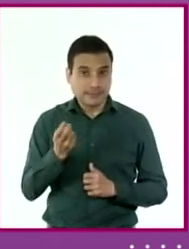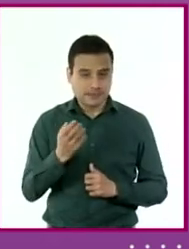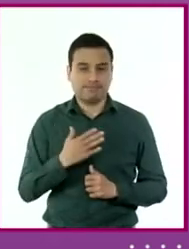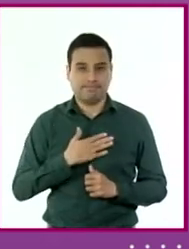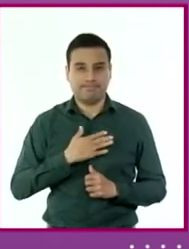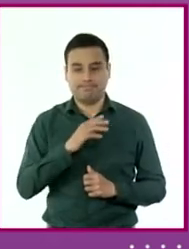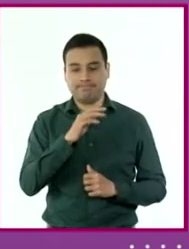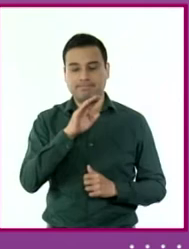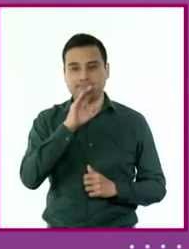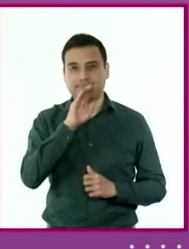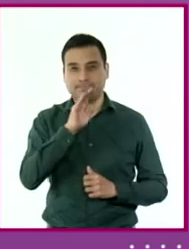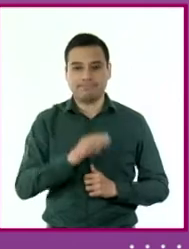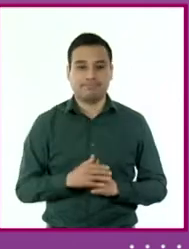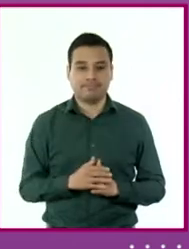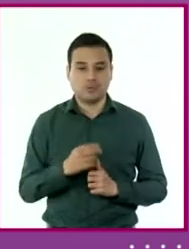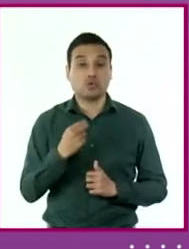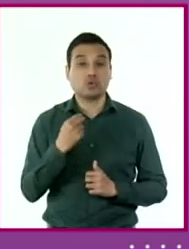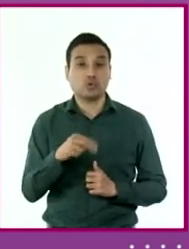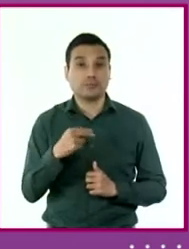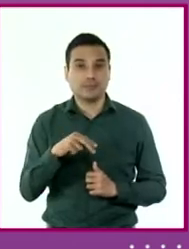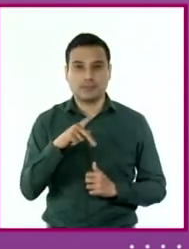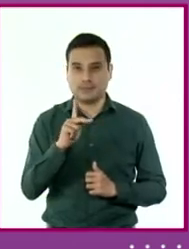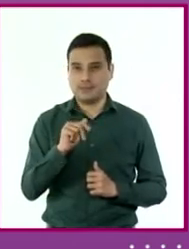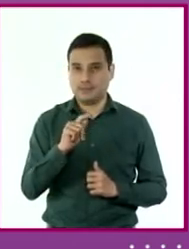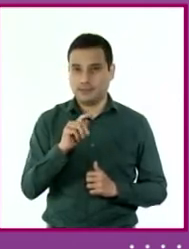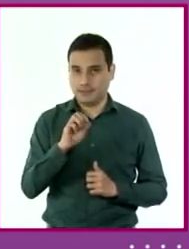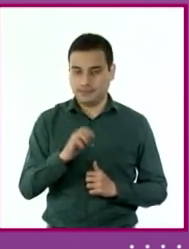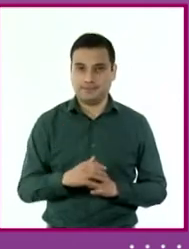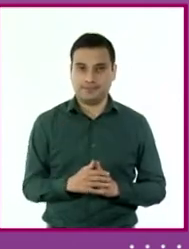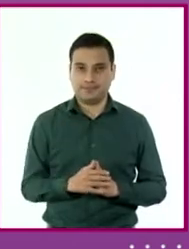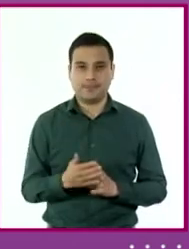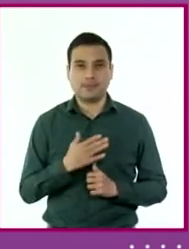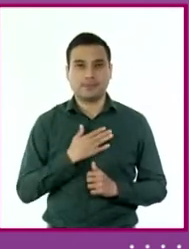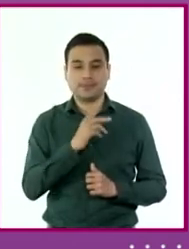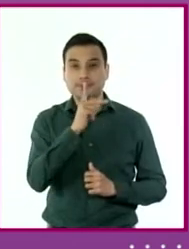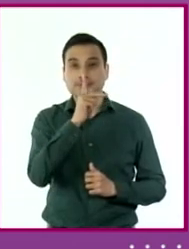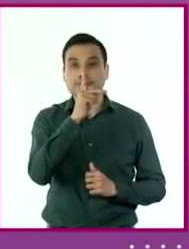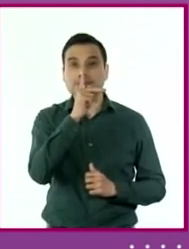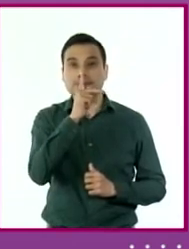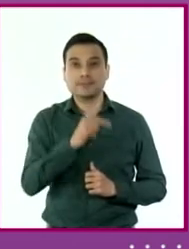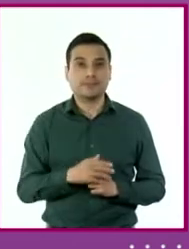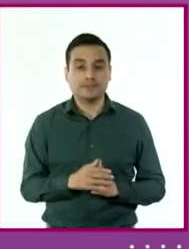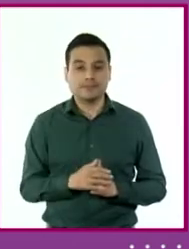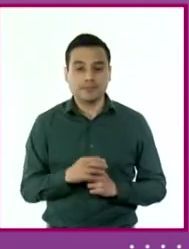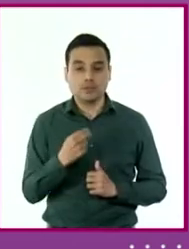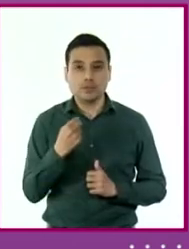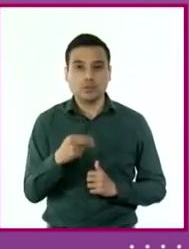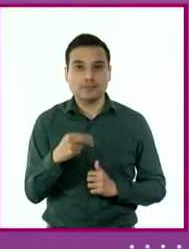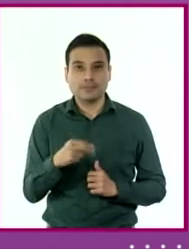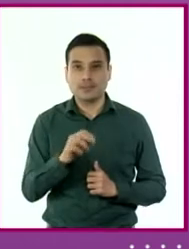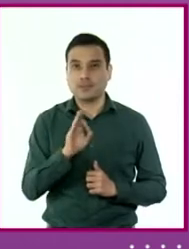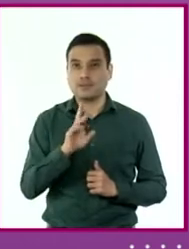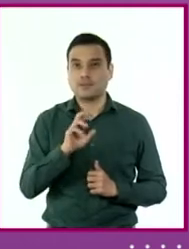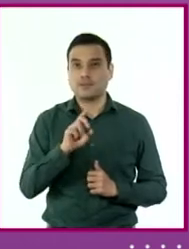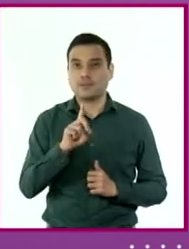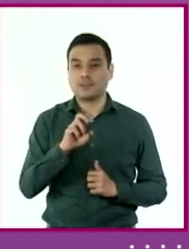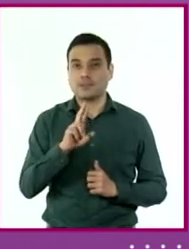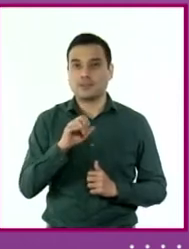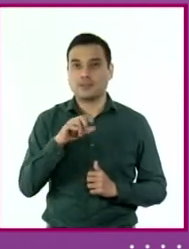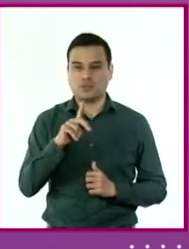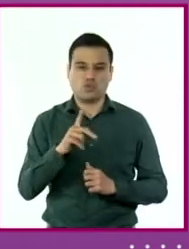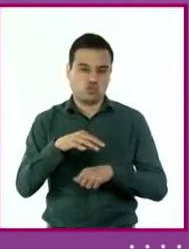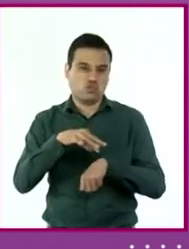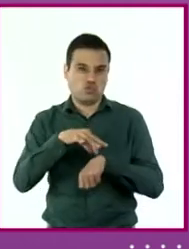mother. Her name is Kate. This is my father. His name is Frederick, and he's a